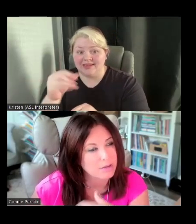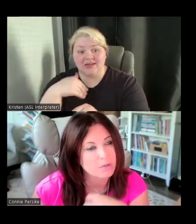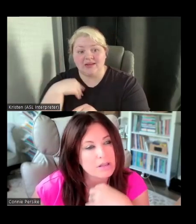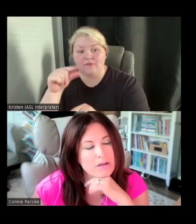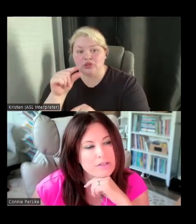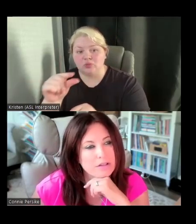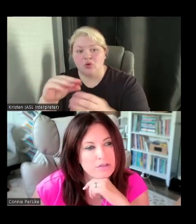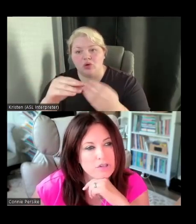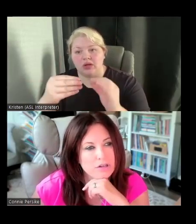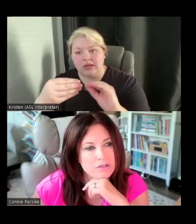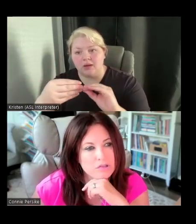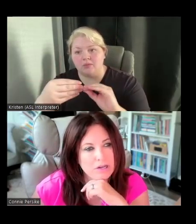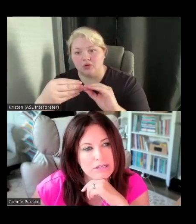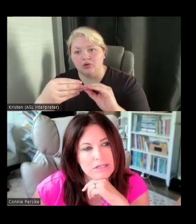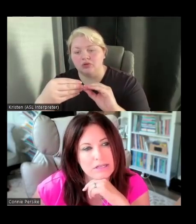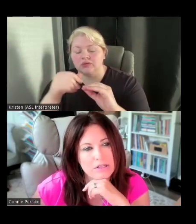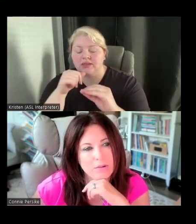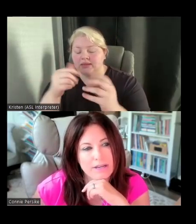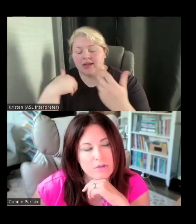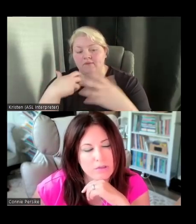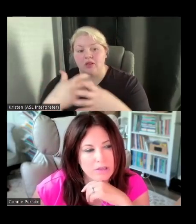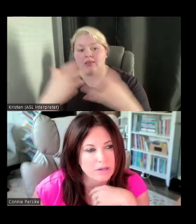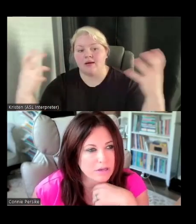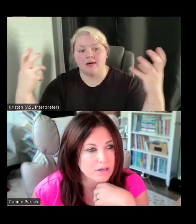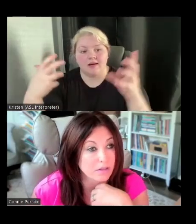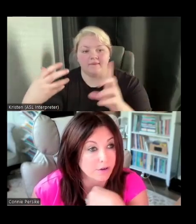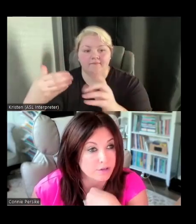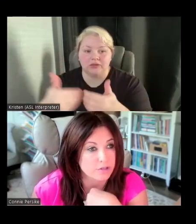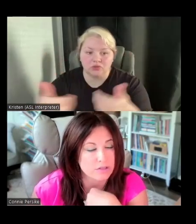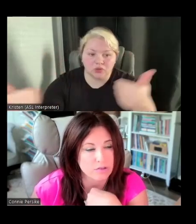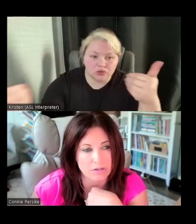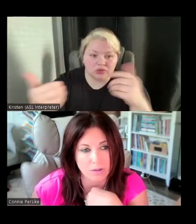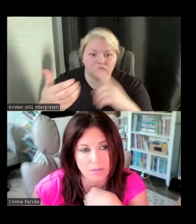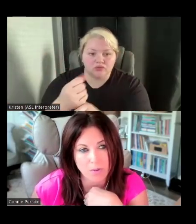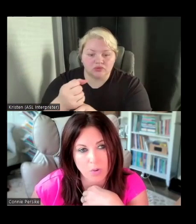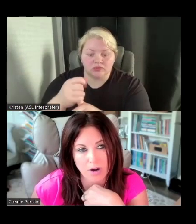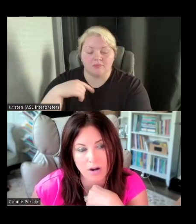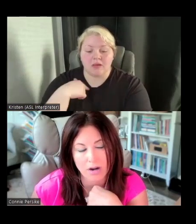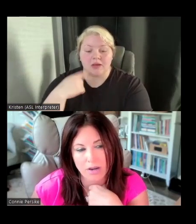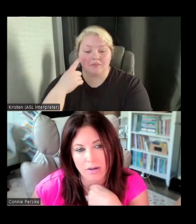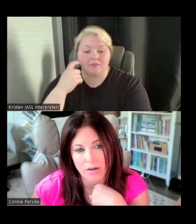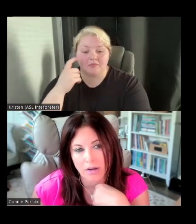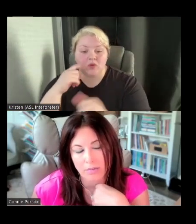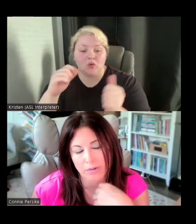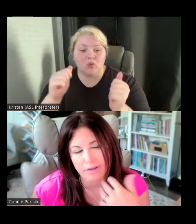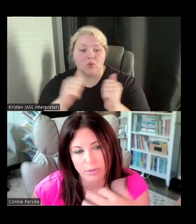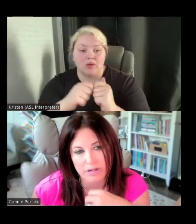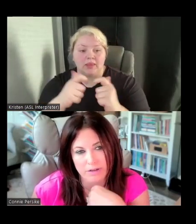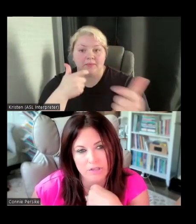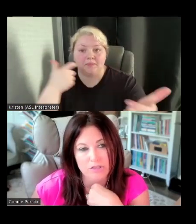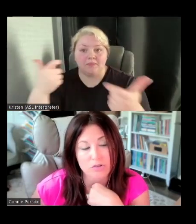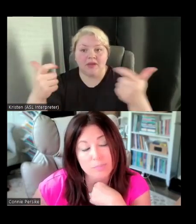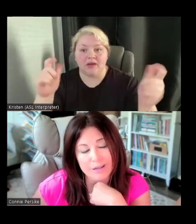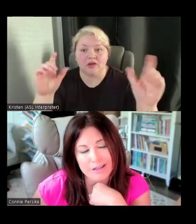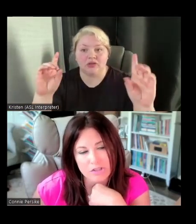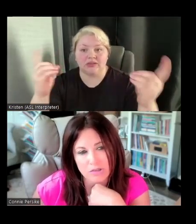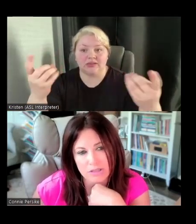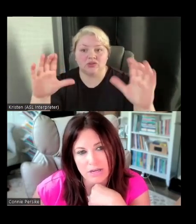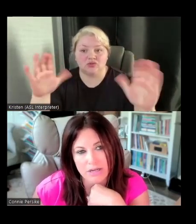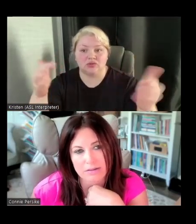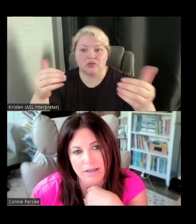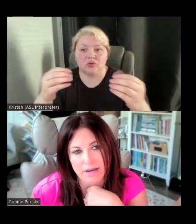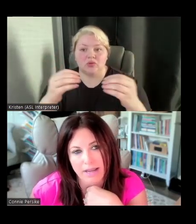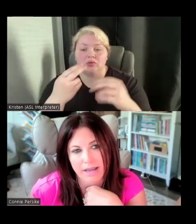to begin with of seclusion and restraint. And so I do think in a larger district with more, well, they're a pretty large district, but in a